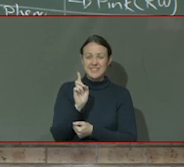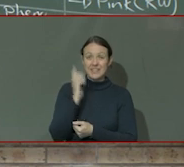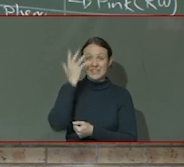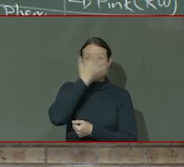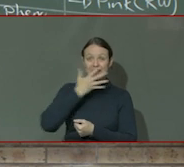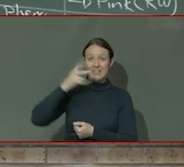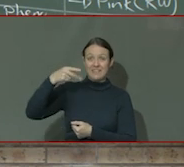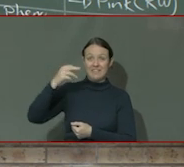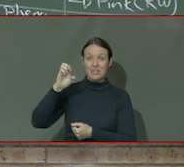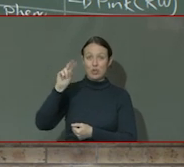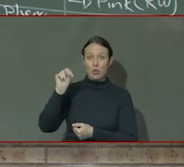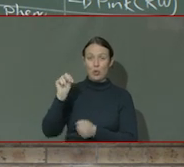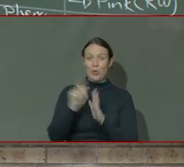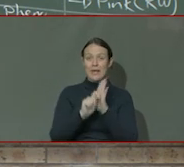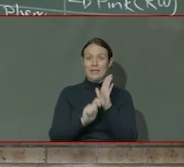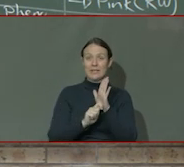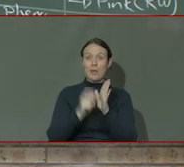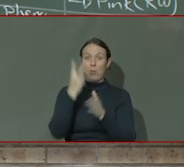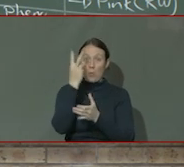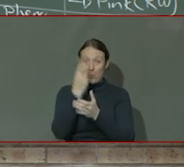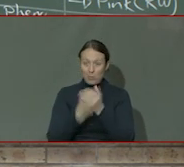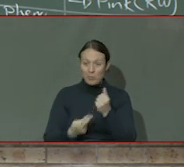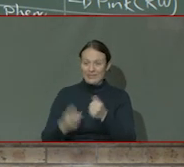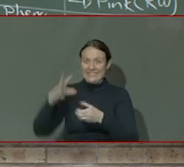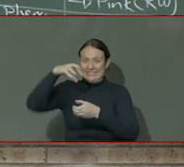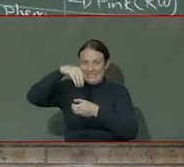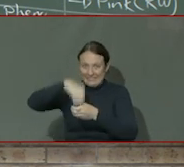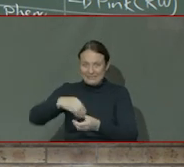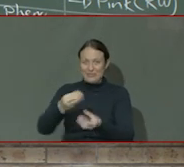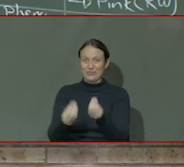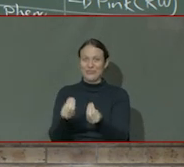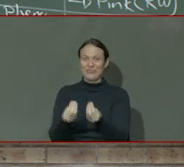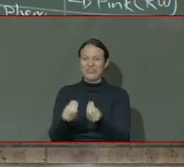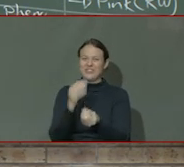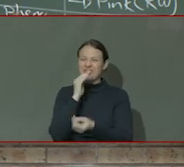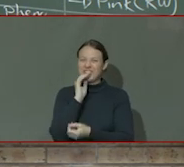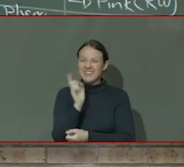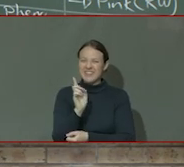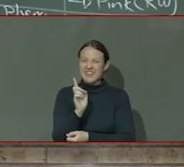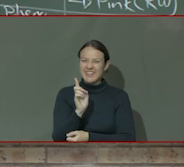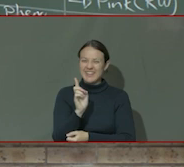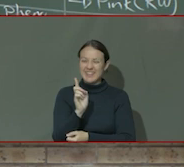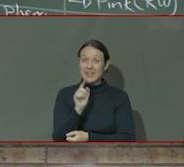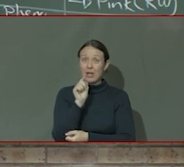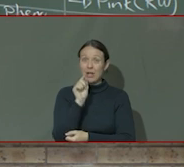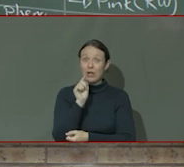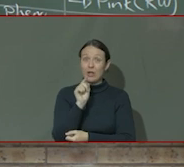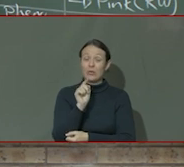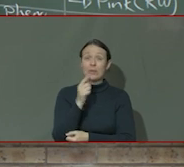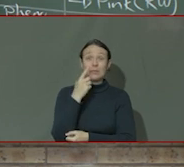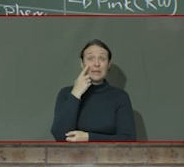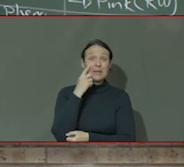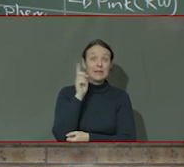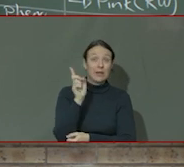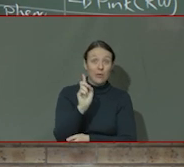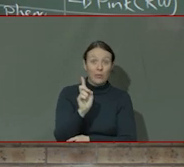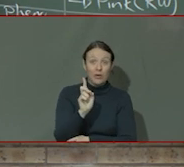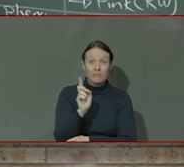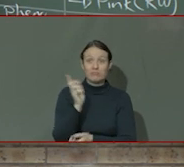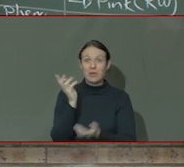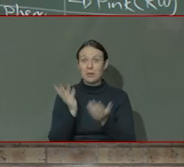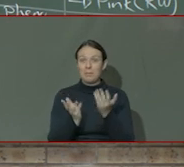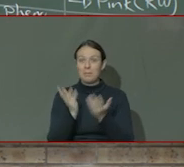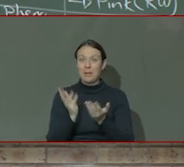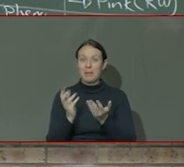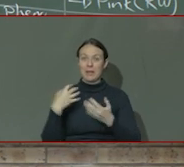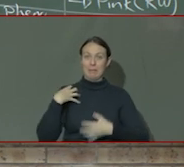are in the children. What do I mean by that? You must look out for patches. Like,